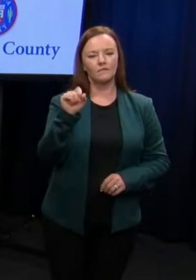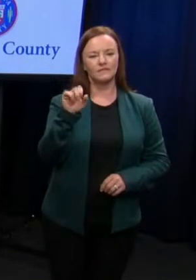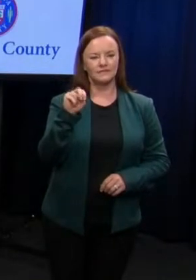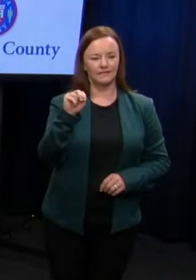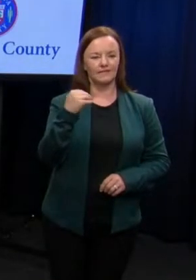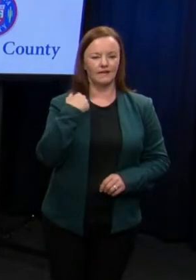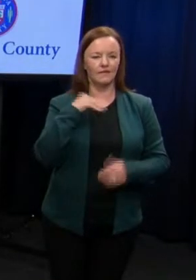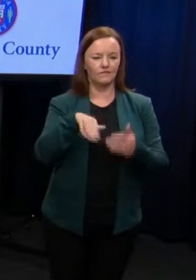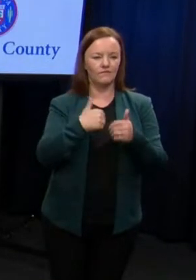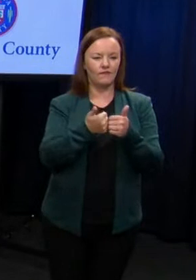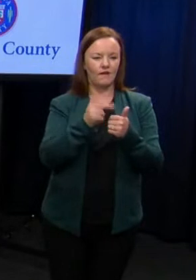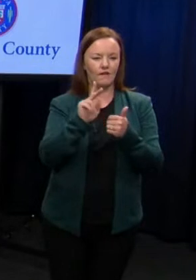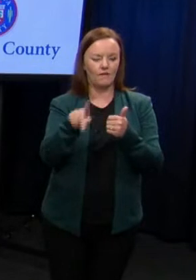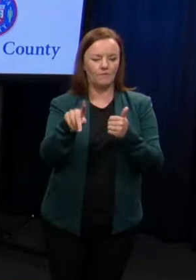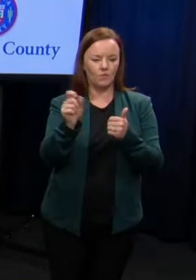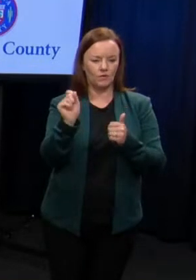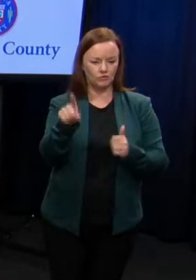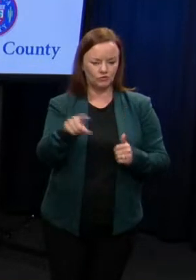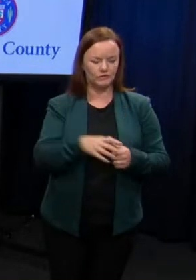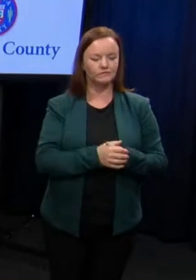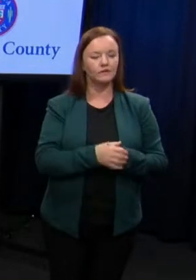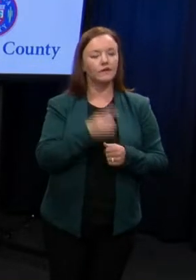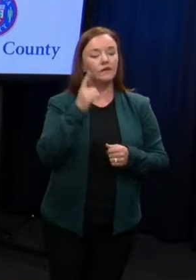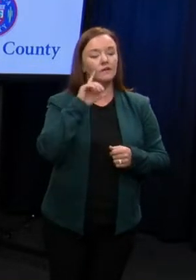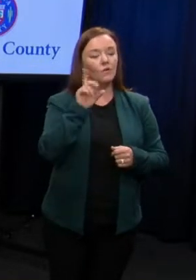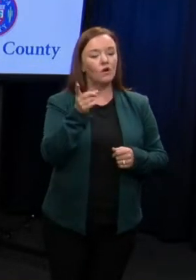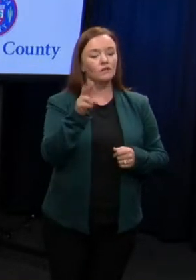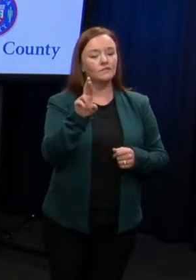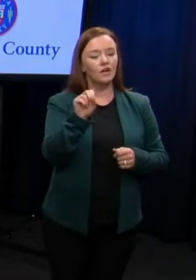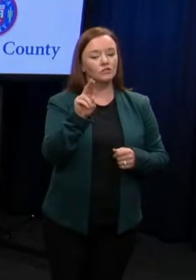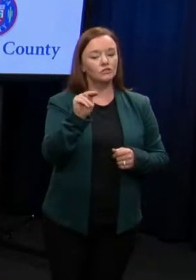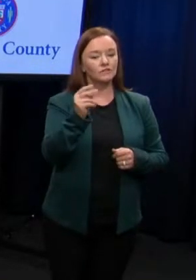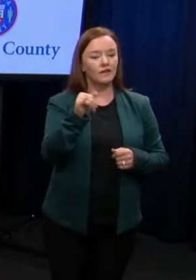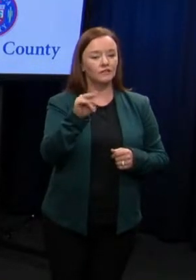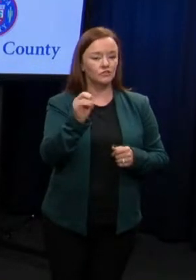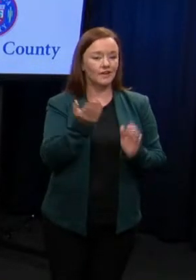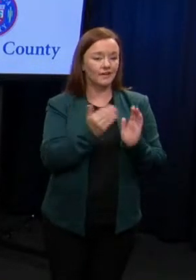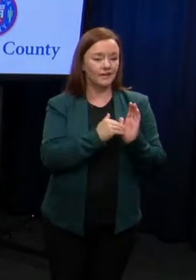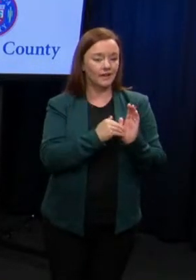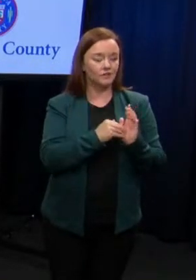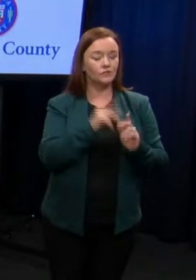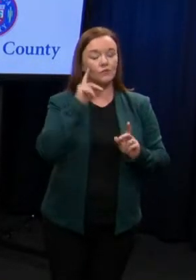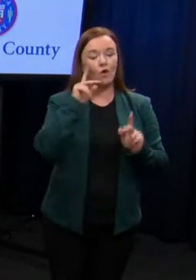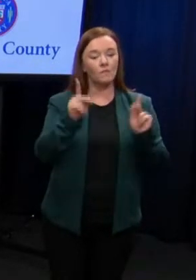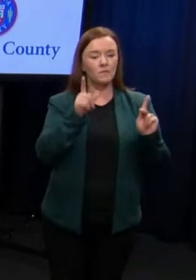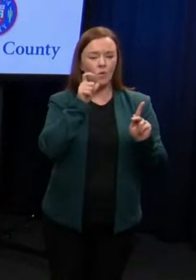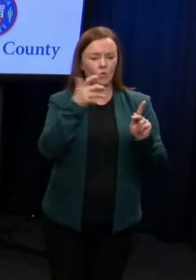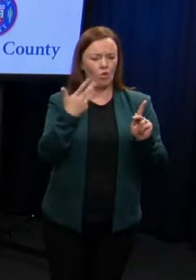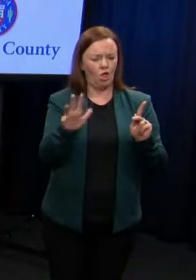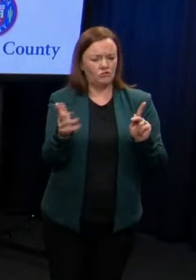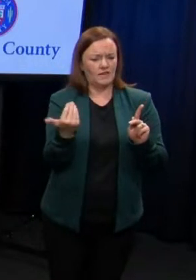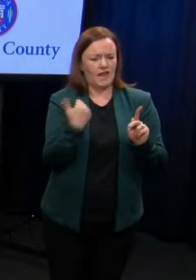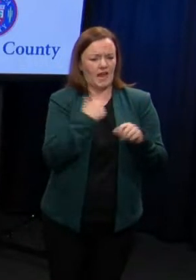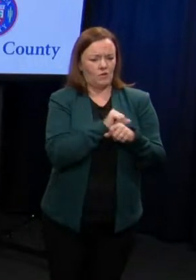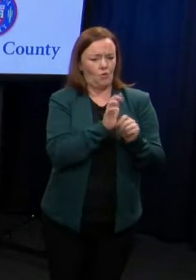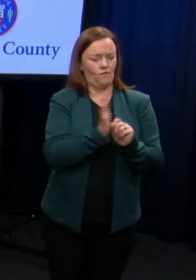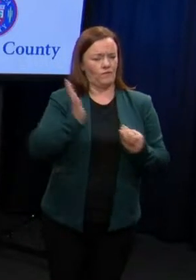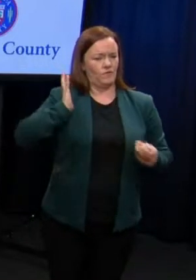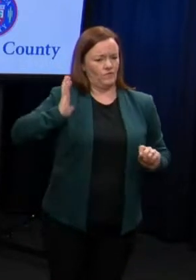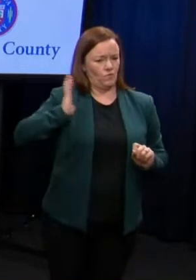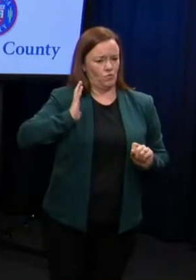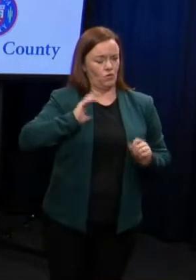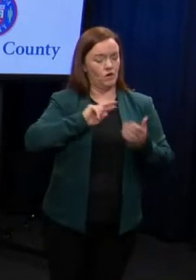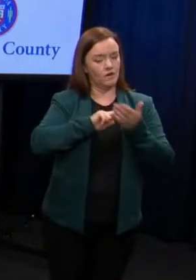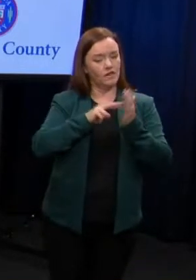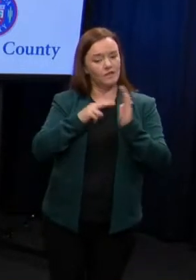unmuted. Thank you. This is for Dr. Sonnenschein again. For people who already had COVID, do they have any type of protection